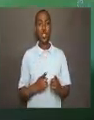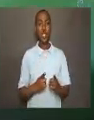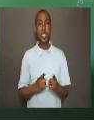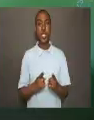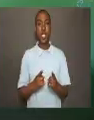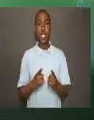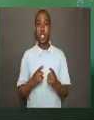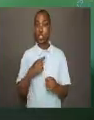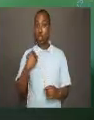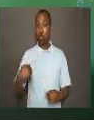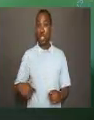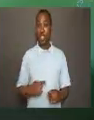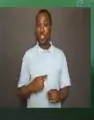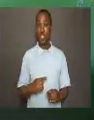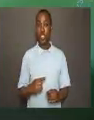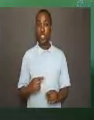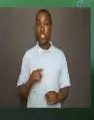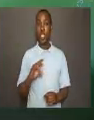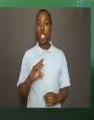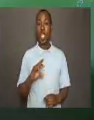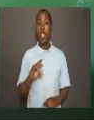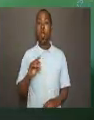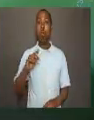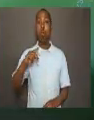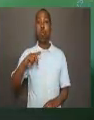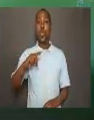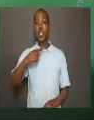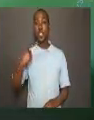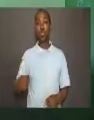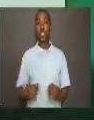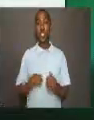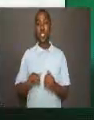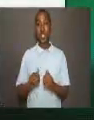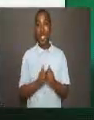circulation functions with pulmonary circulation.